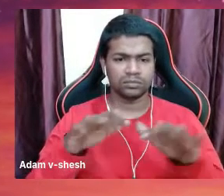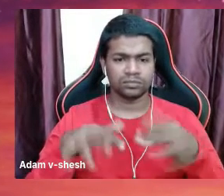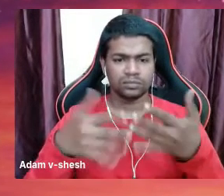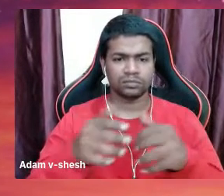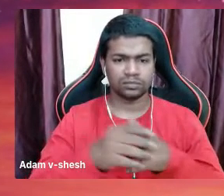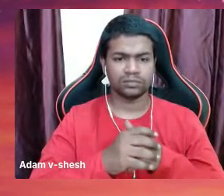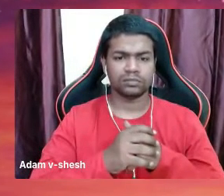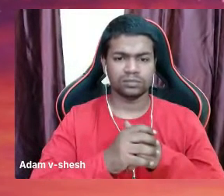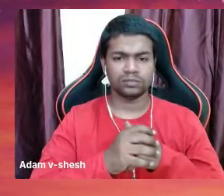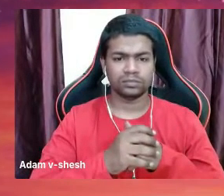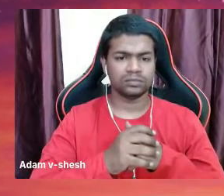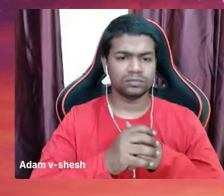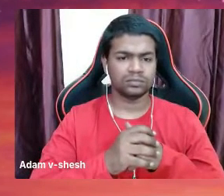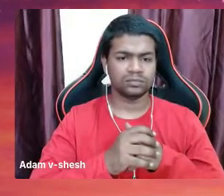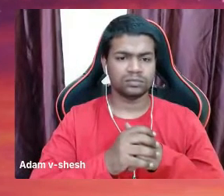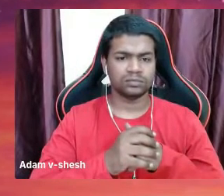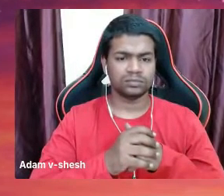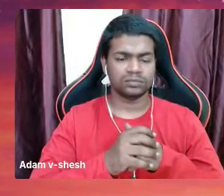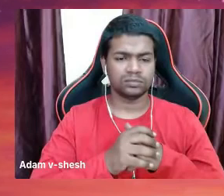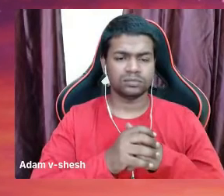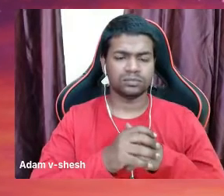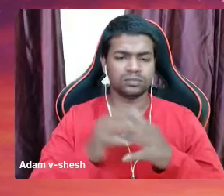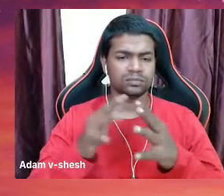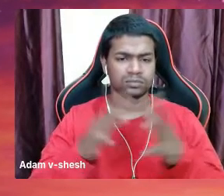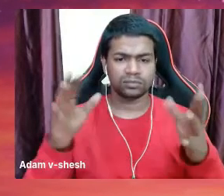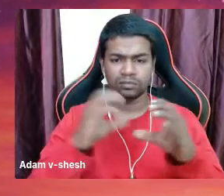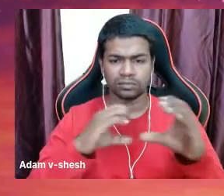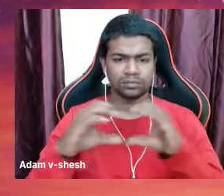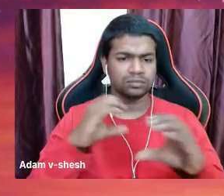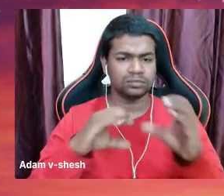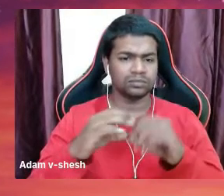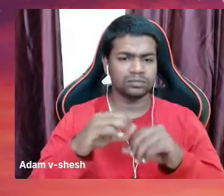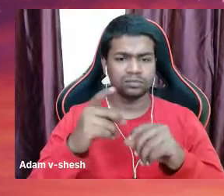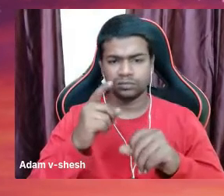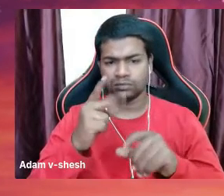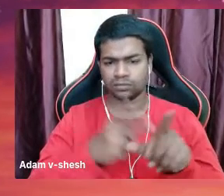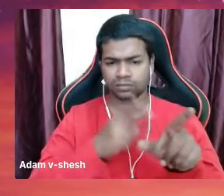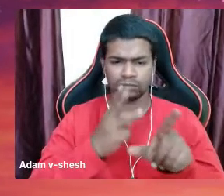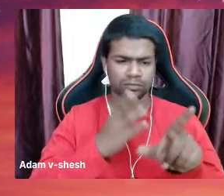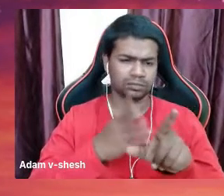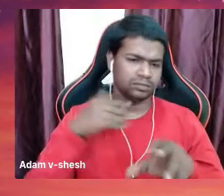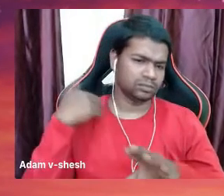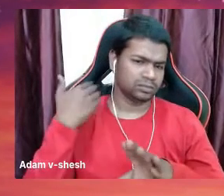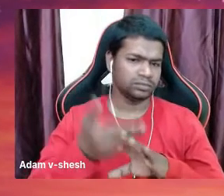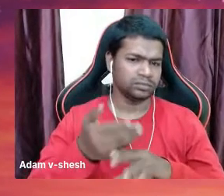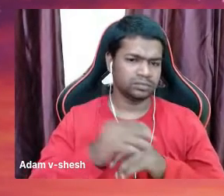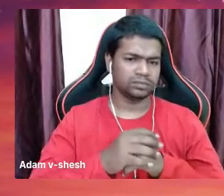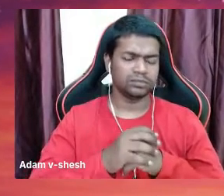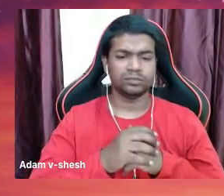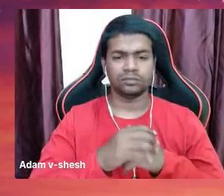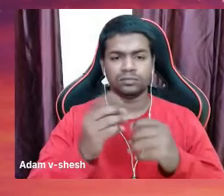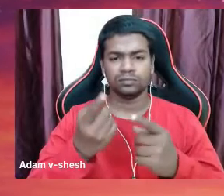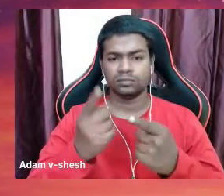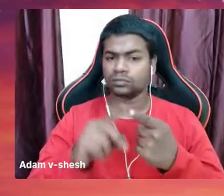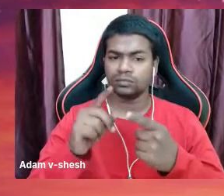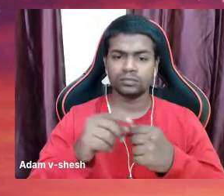drain. Right? I think there's so much conversation over the years, not just now, over the years has happened